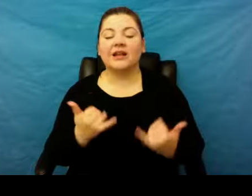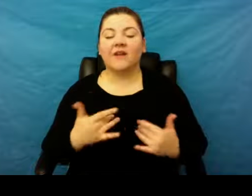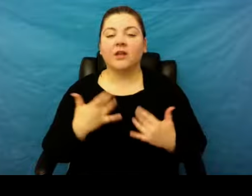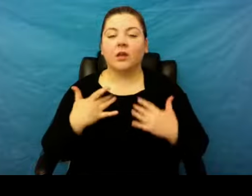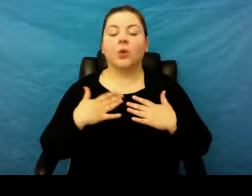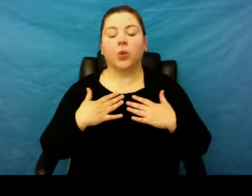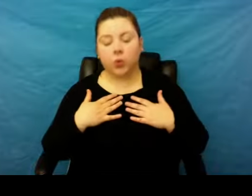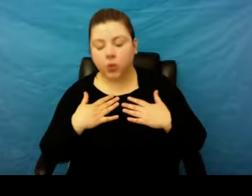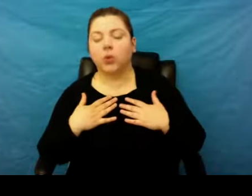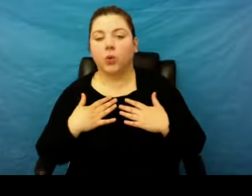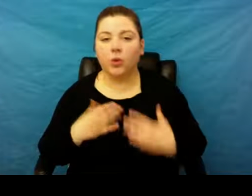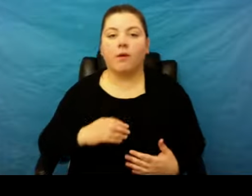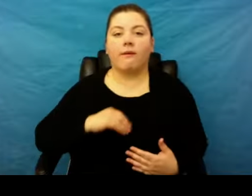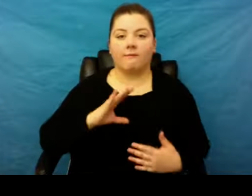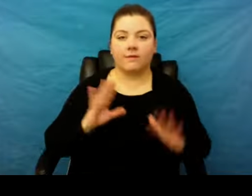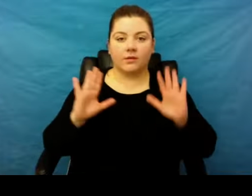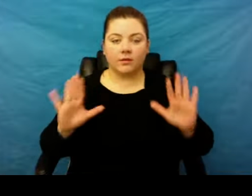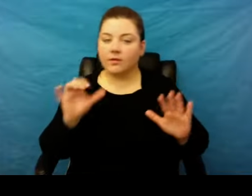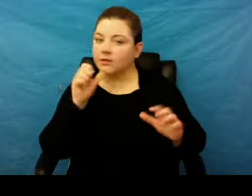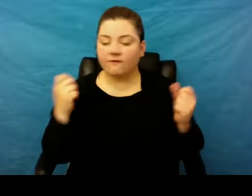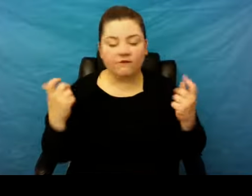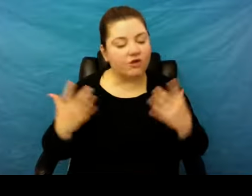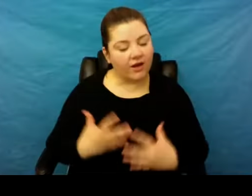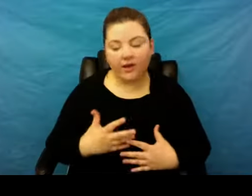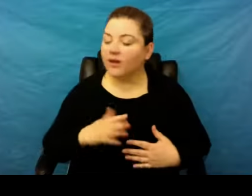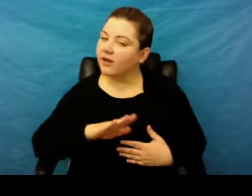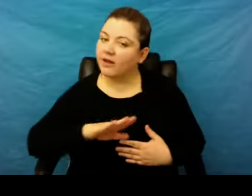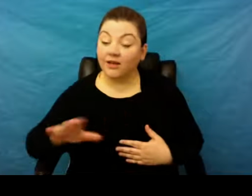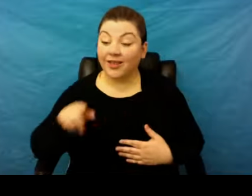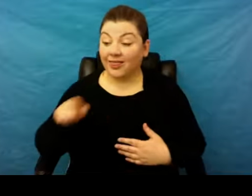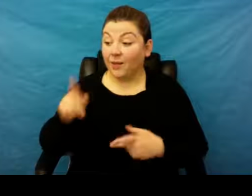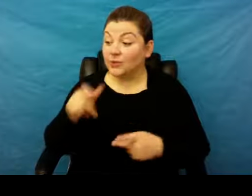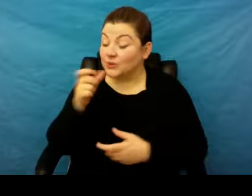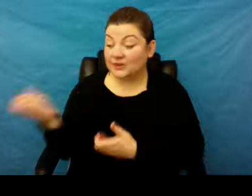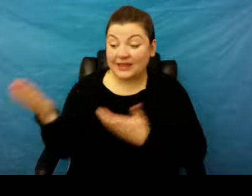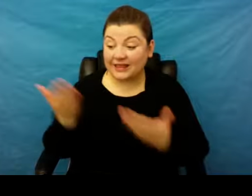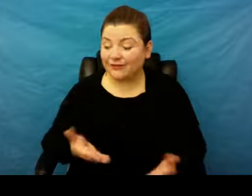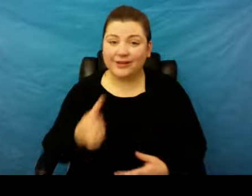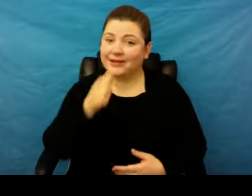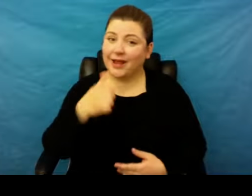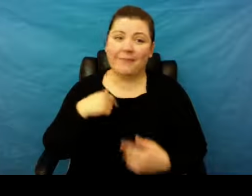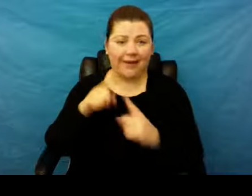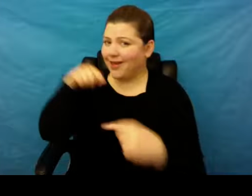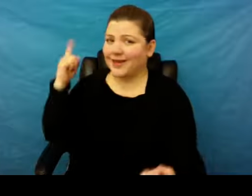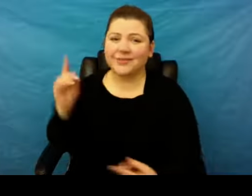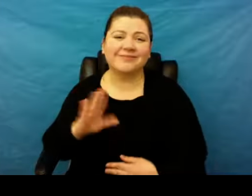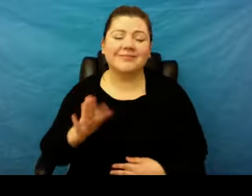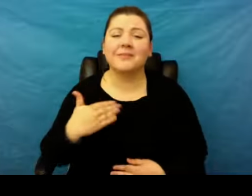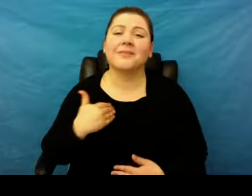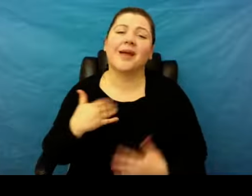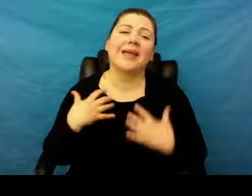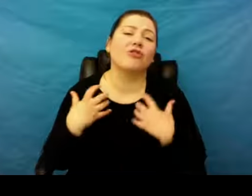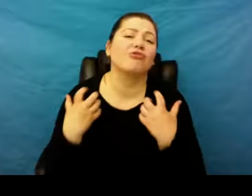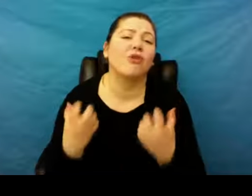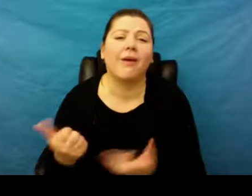enemy. There's someone who's going through this with you. The delivery person is not your enemy. They're a hero. They're going out and delivering food at a